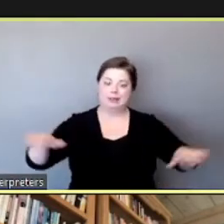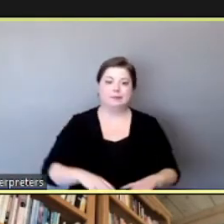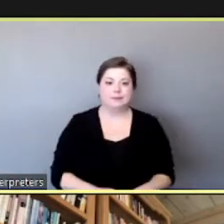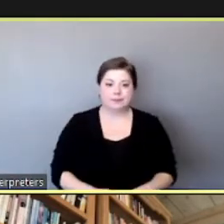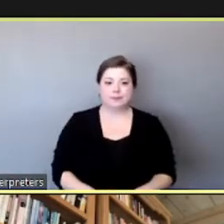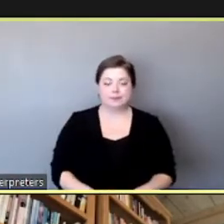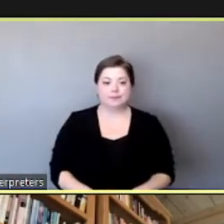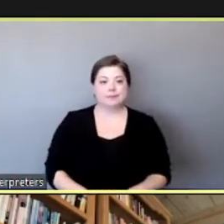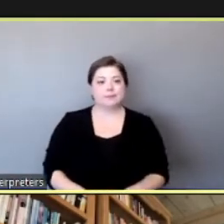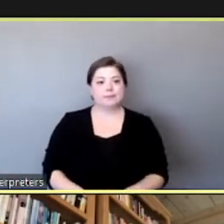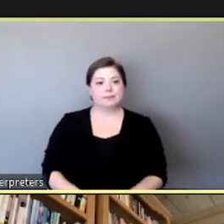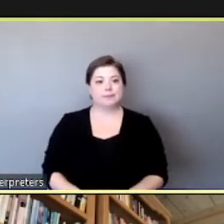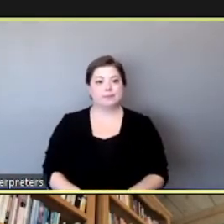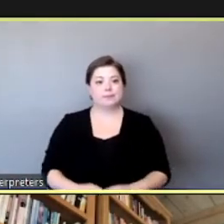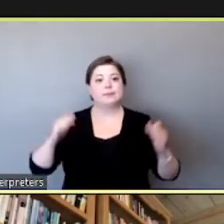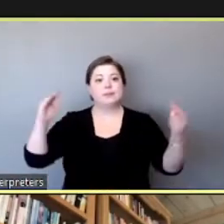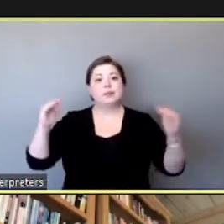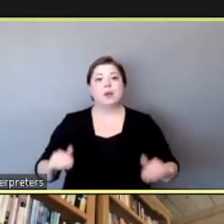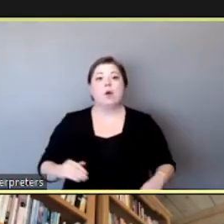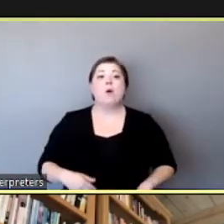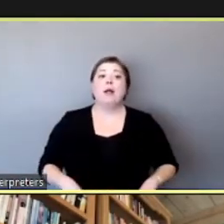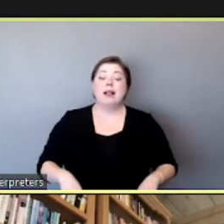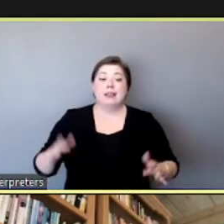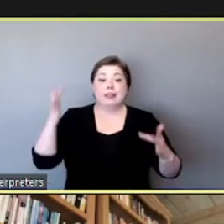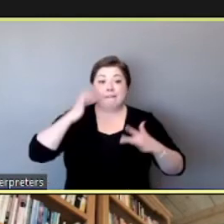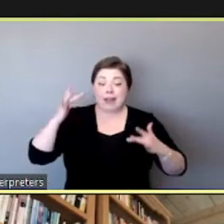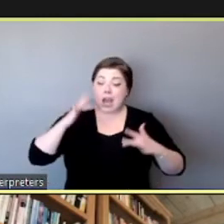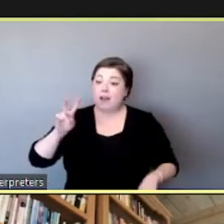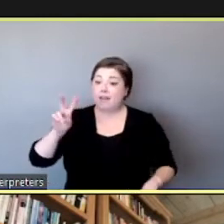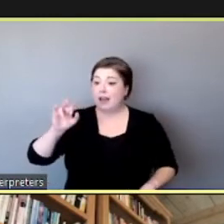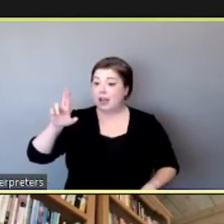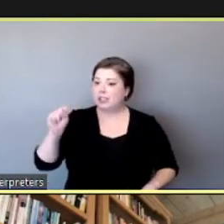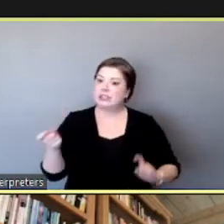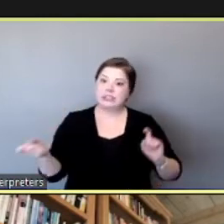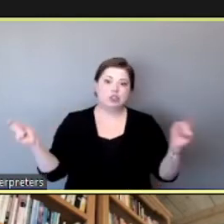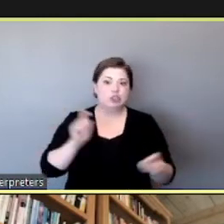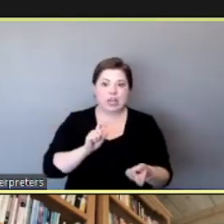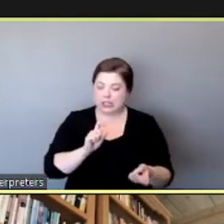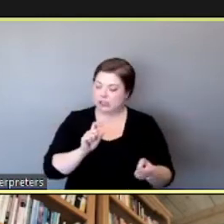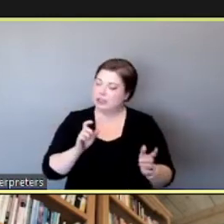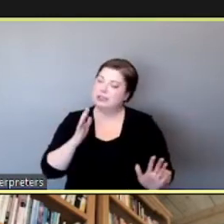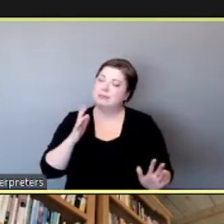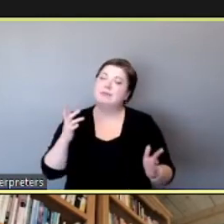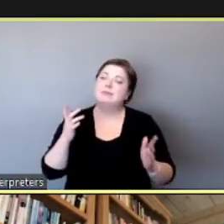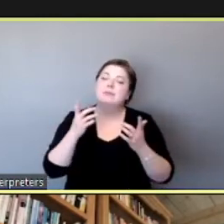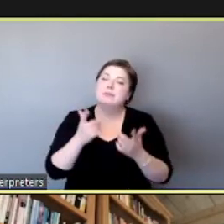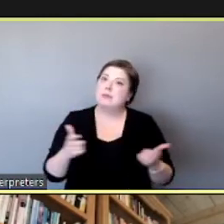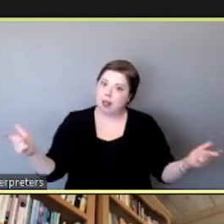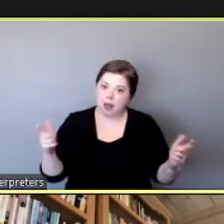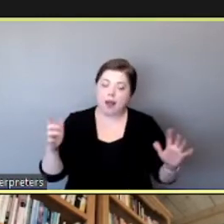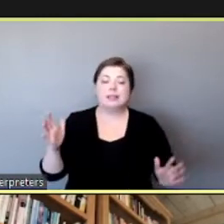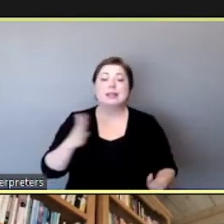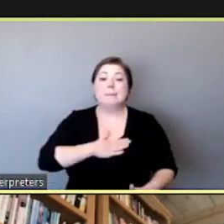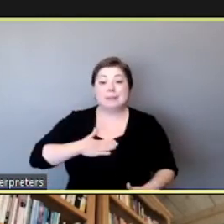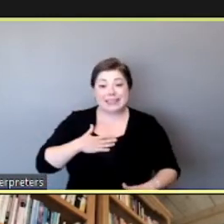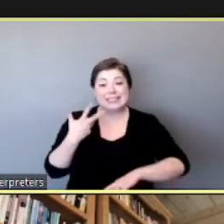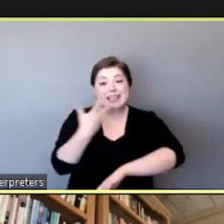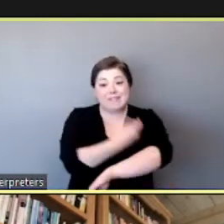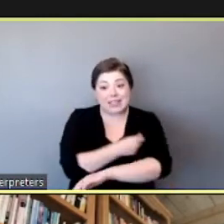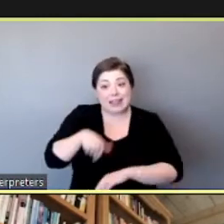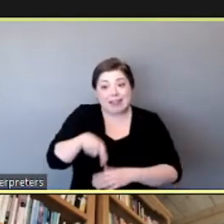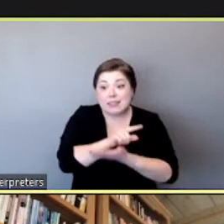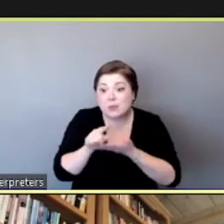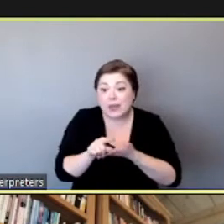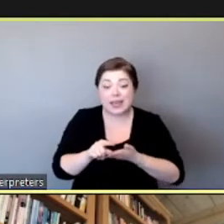So the virus is changing like big time. Please get vaccinated this week. The variants spread more rapidly. If you have